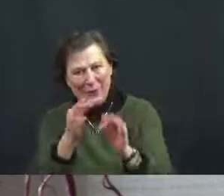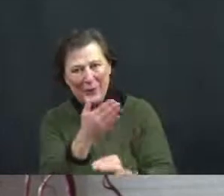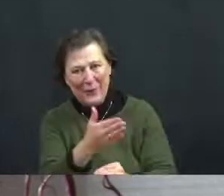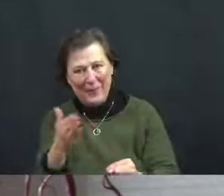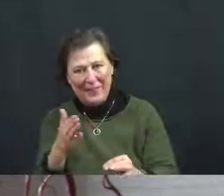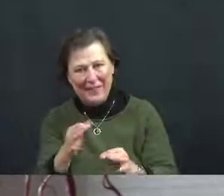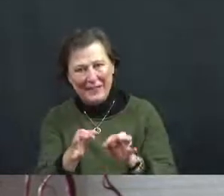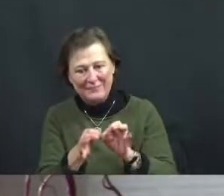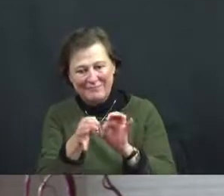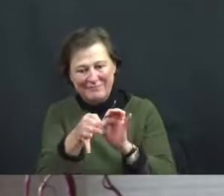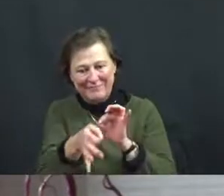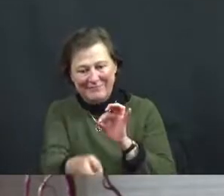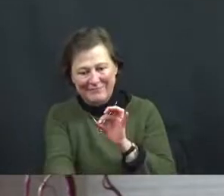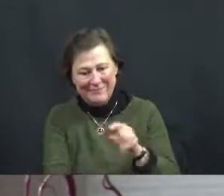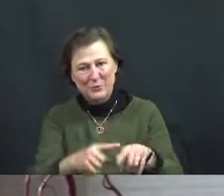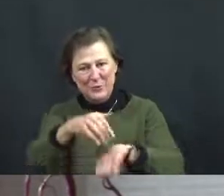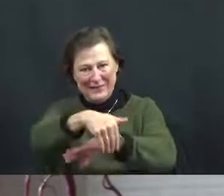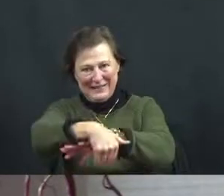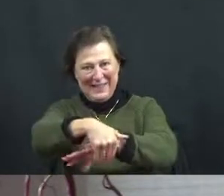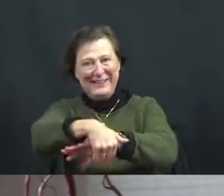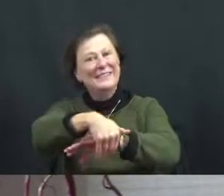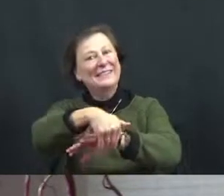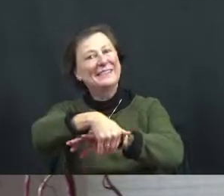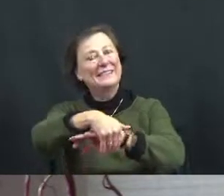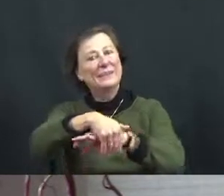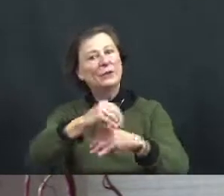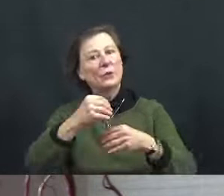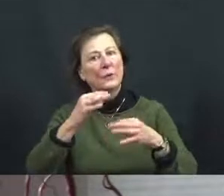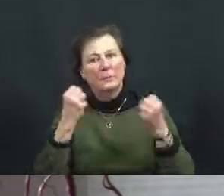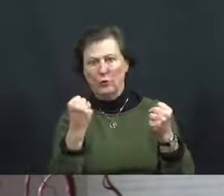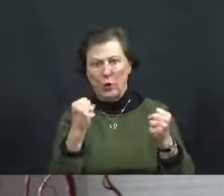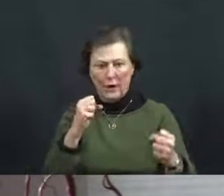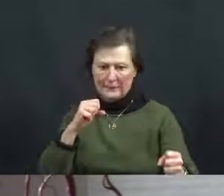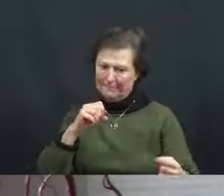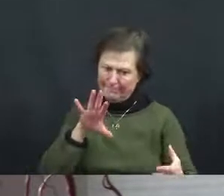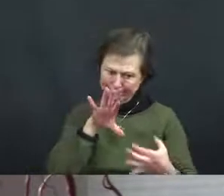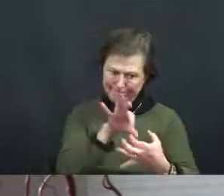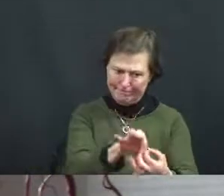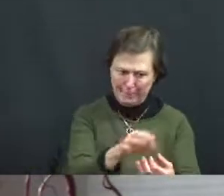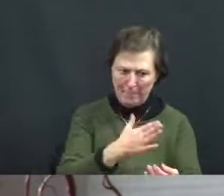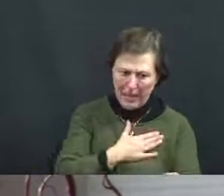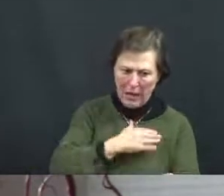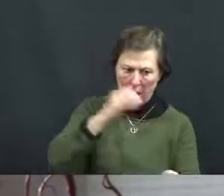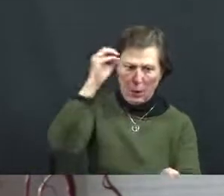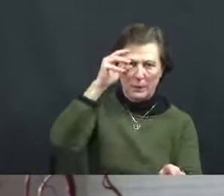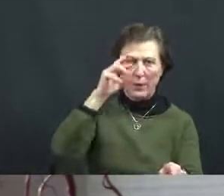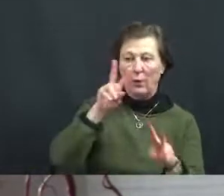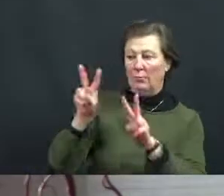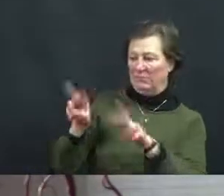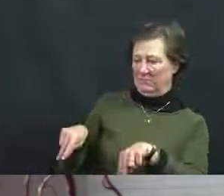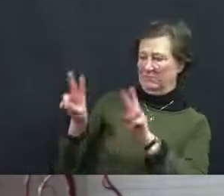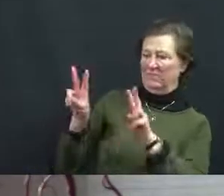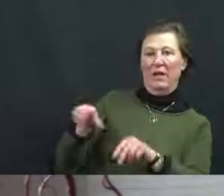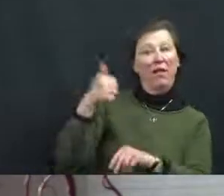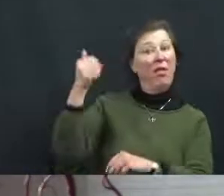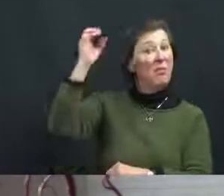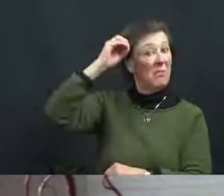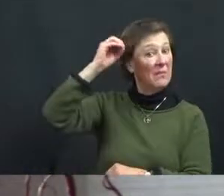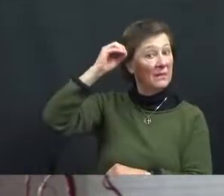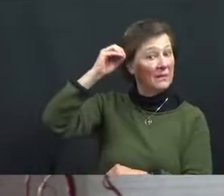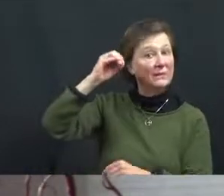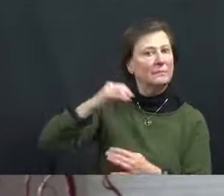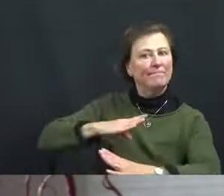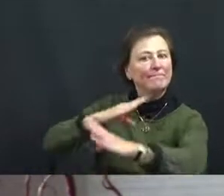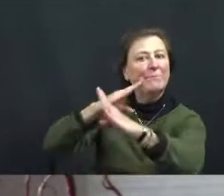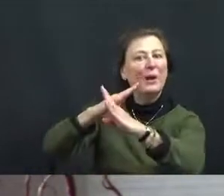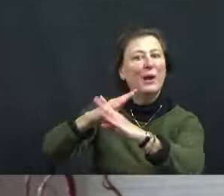night. To be firmly attached to an opinion or to look down on others' opinions are barriers